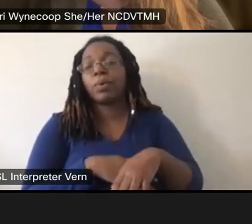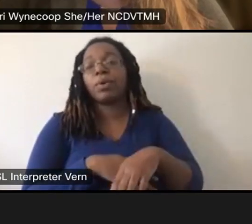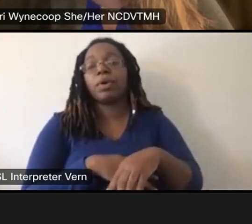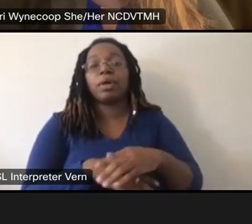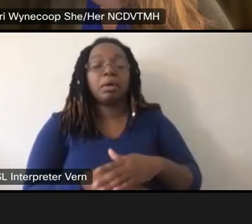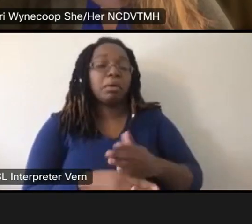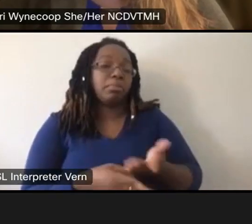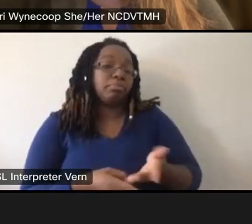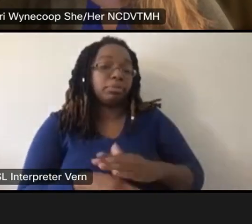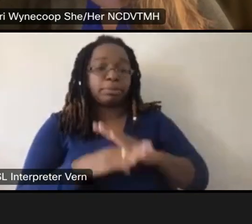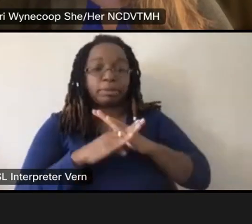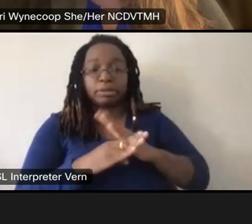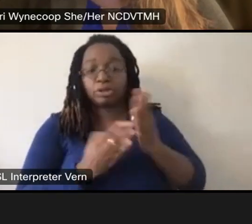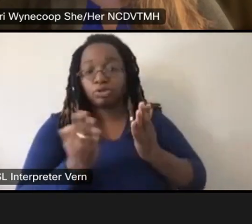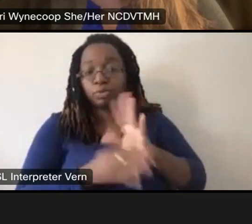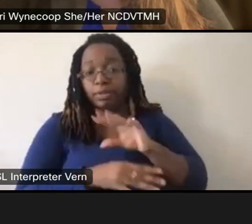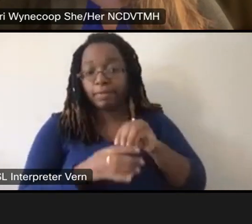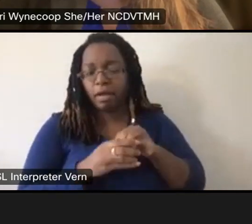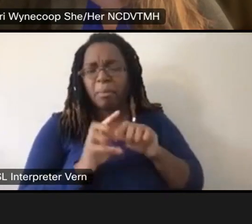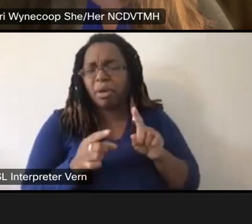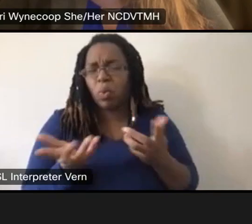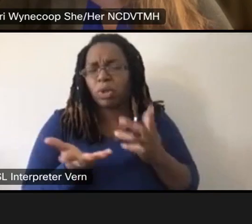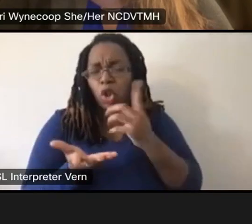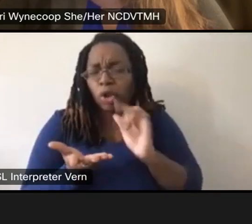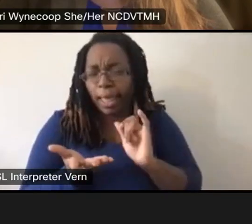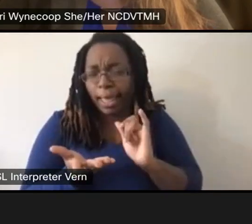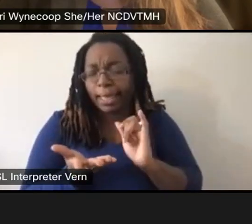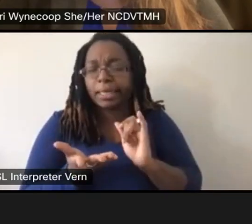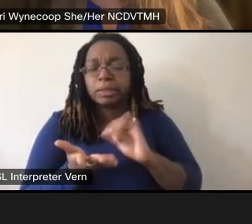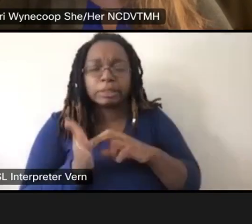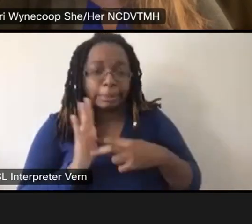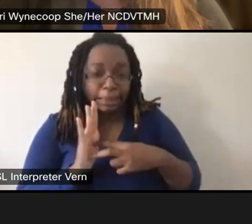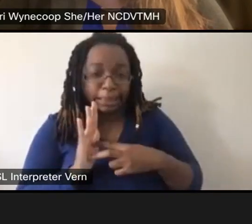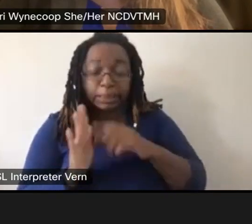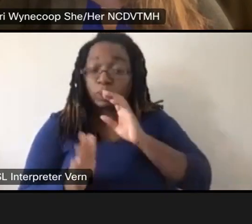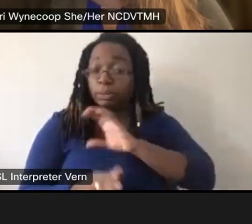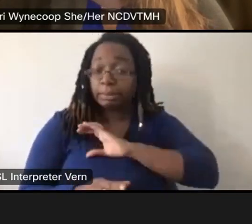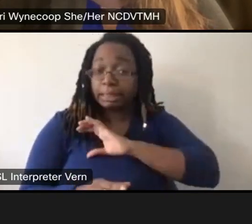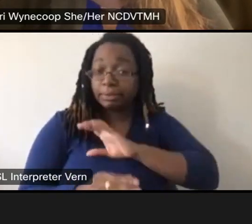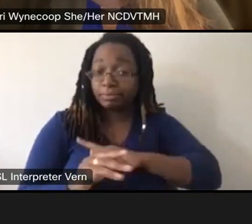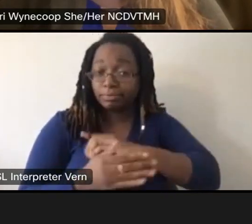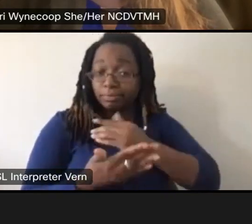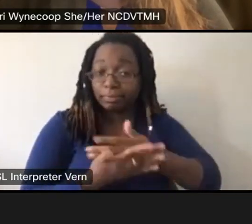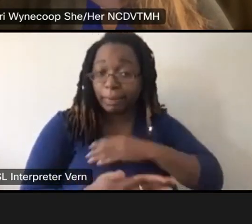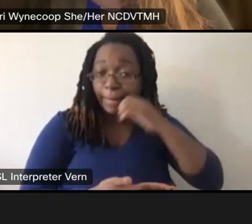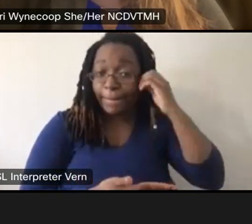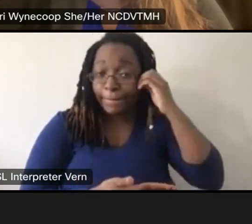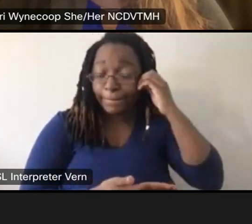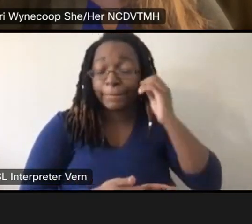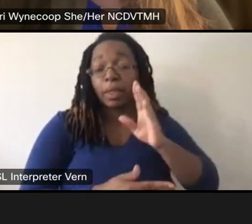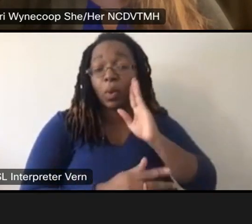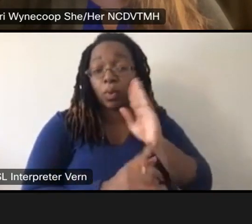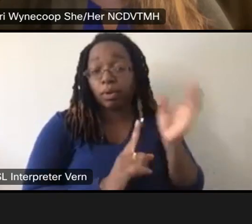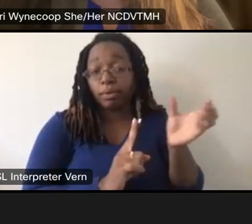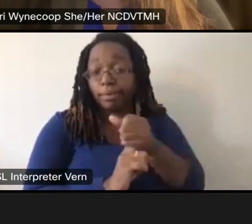what does that look like, and what does that mean? Are the police coming to my house? Is someone getting arrested? If I call this number, who am I going to talk